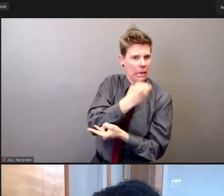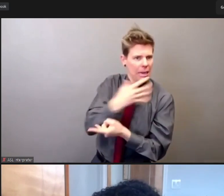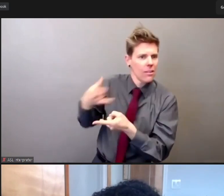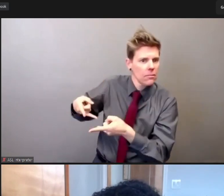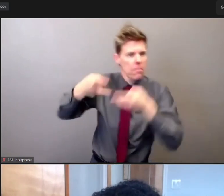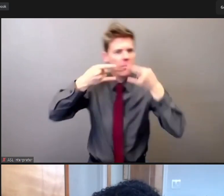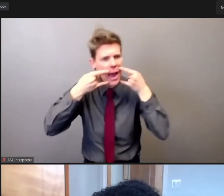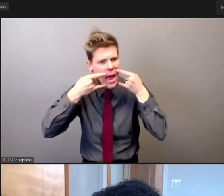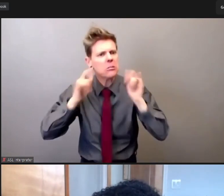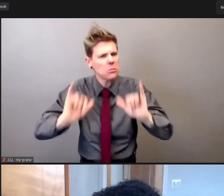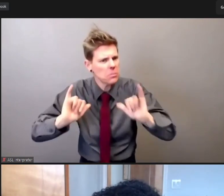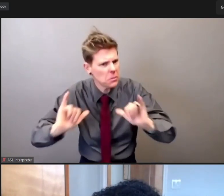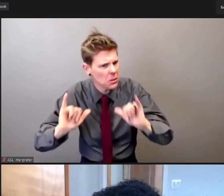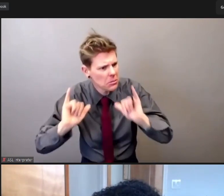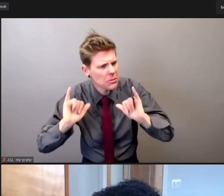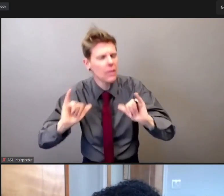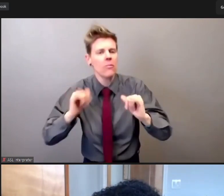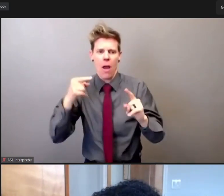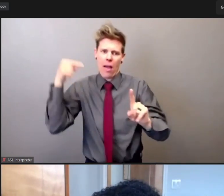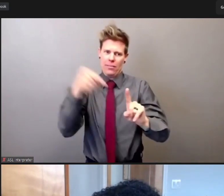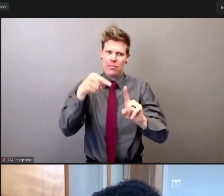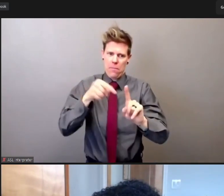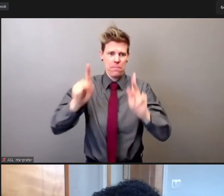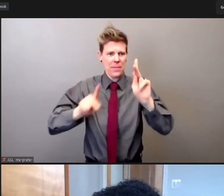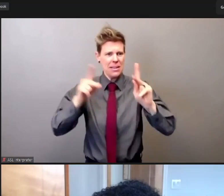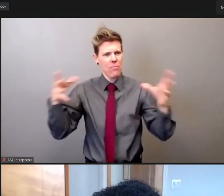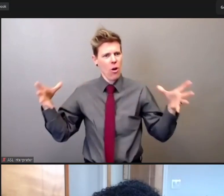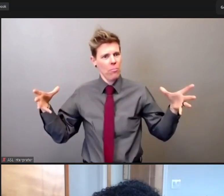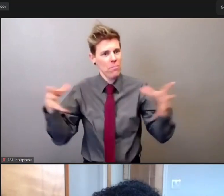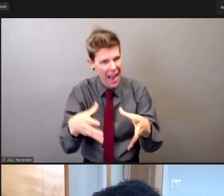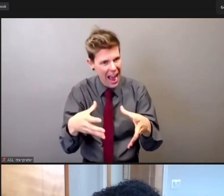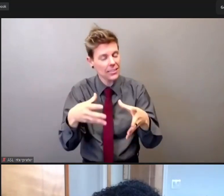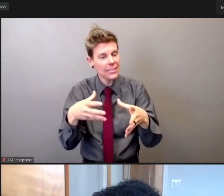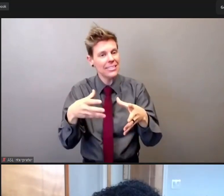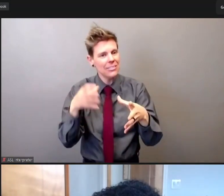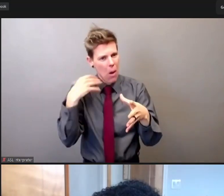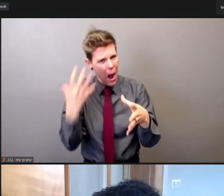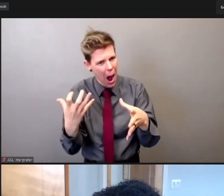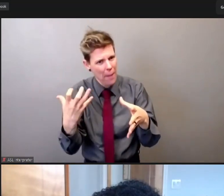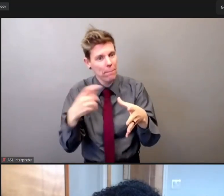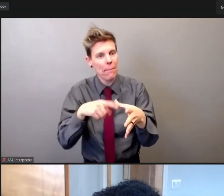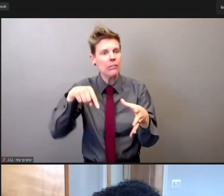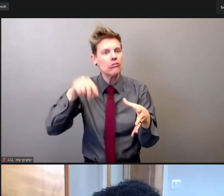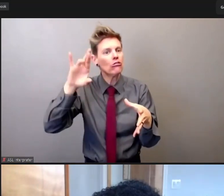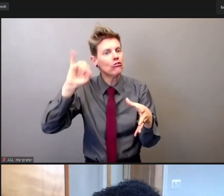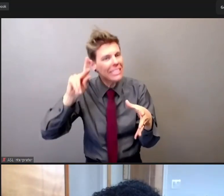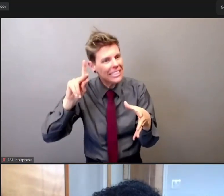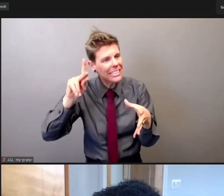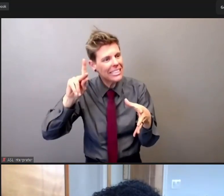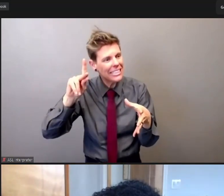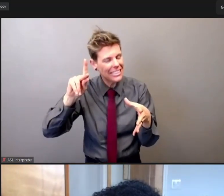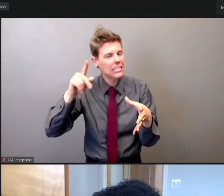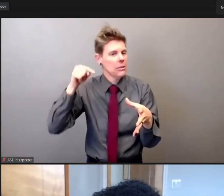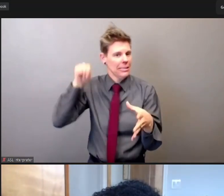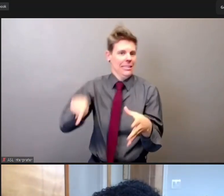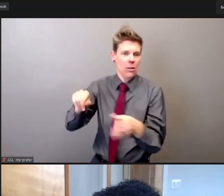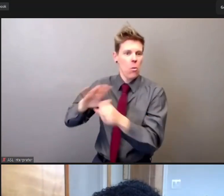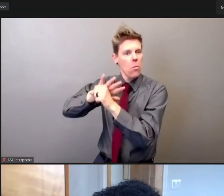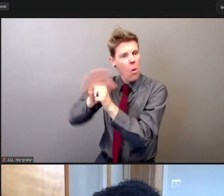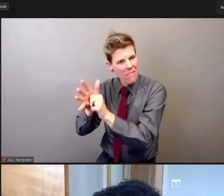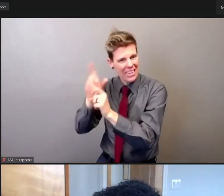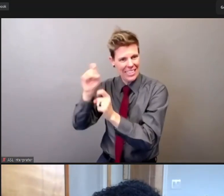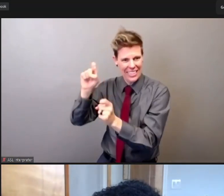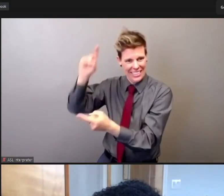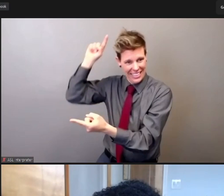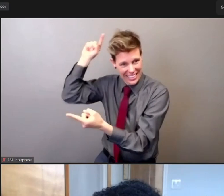creates risk. But if we crush the virus so that it's not really able to move around, we